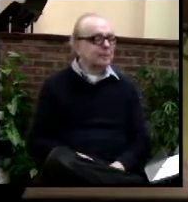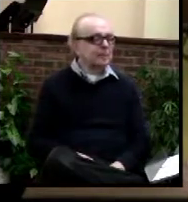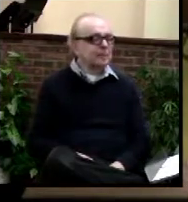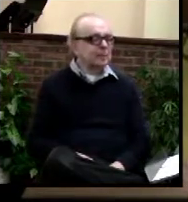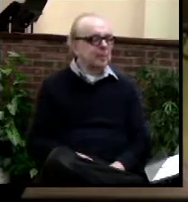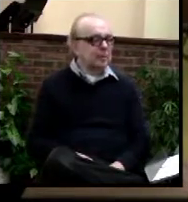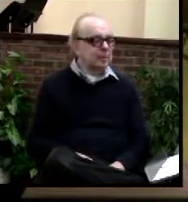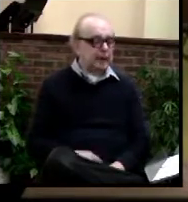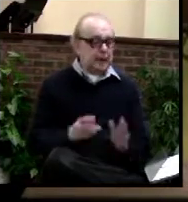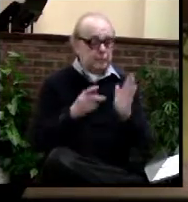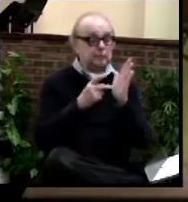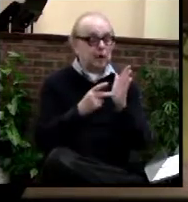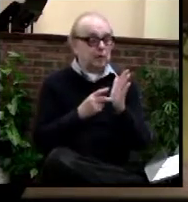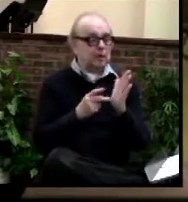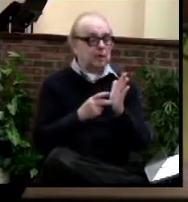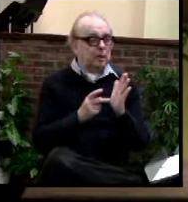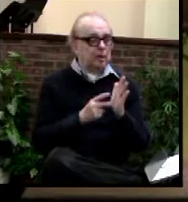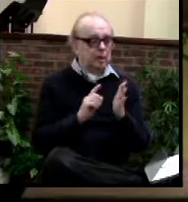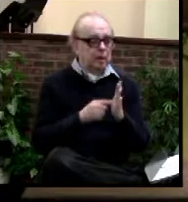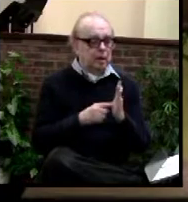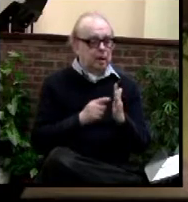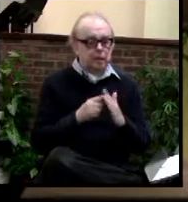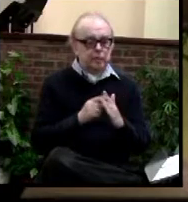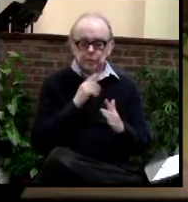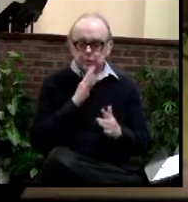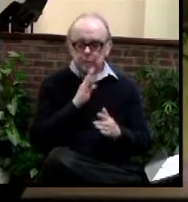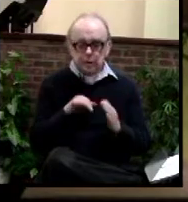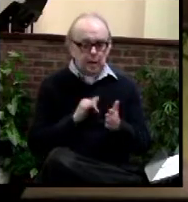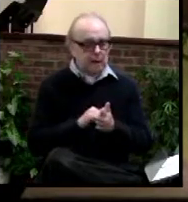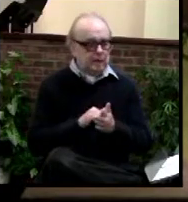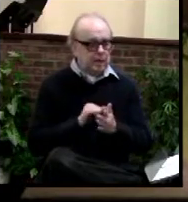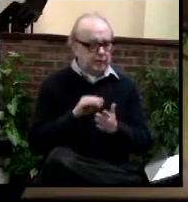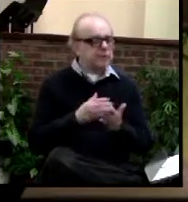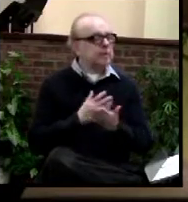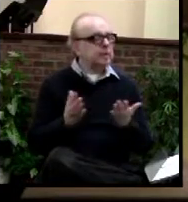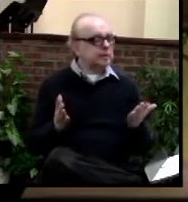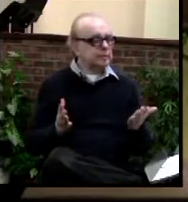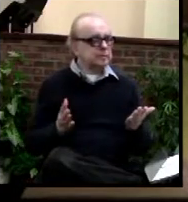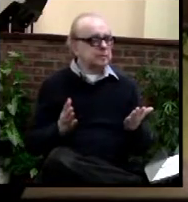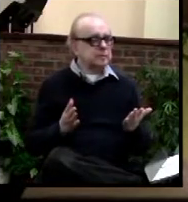And so Paul begins to start talking to them about some things, okay?